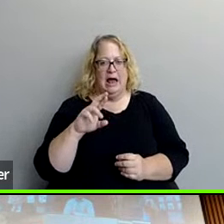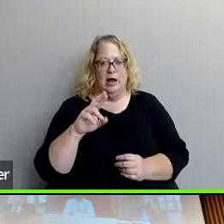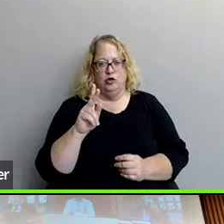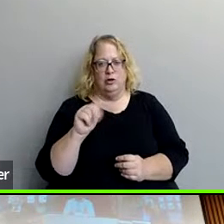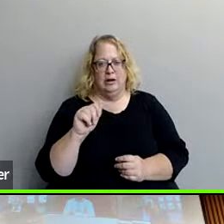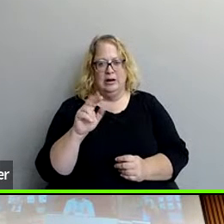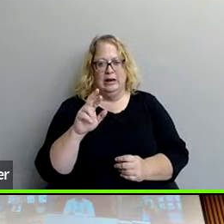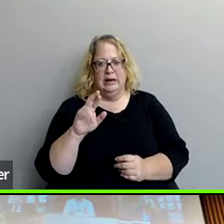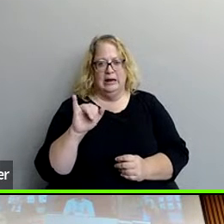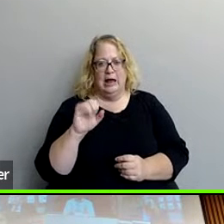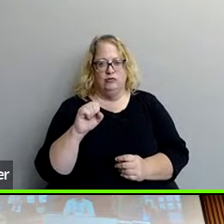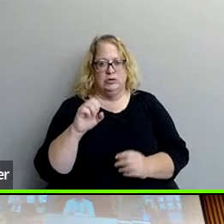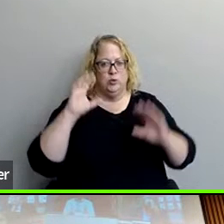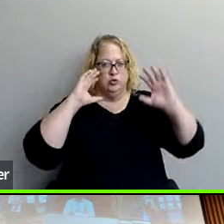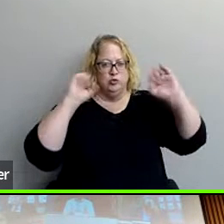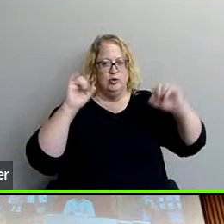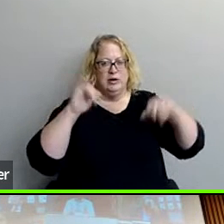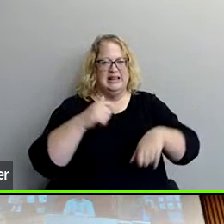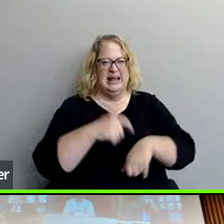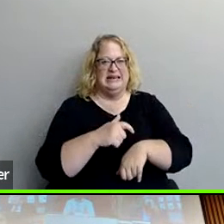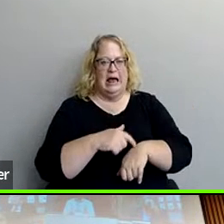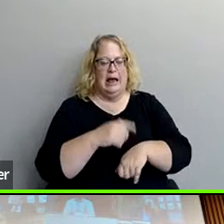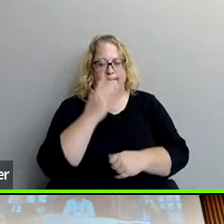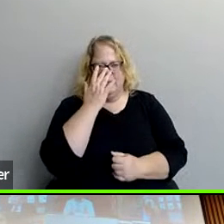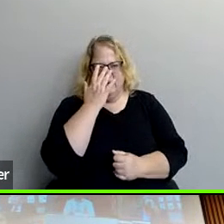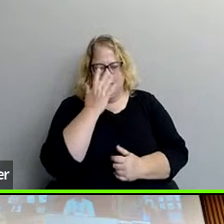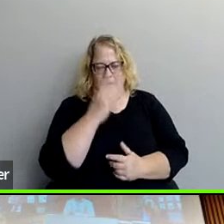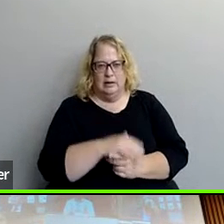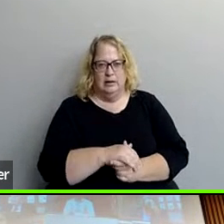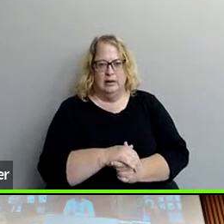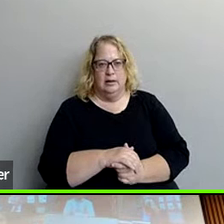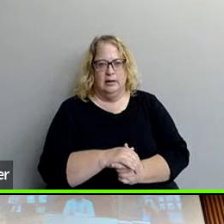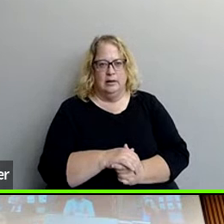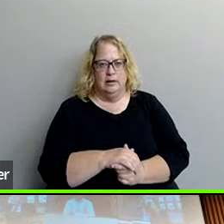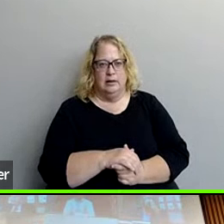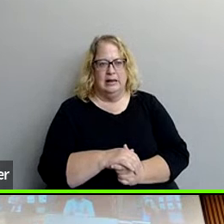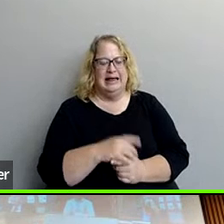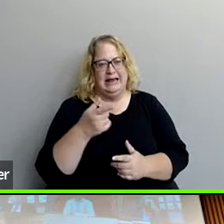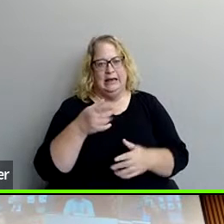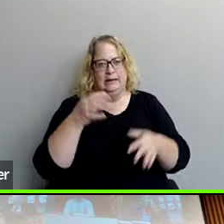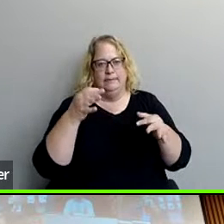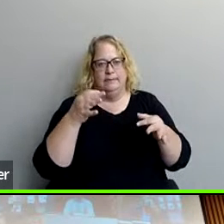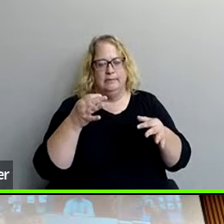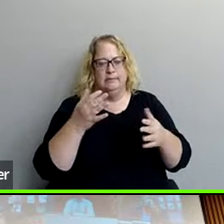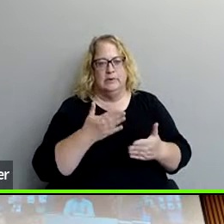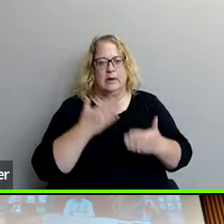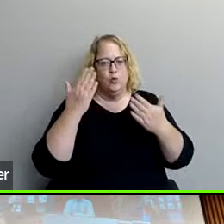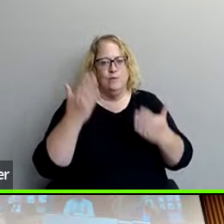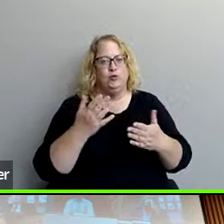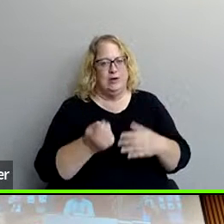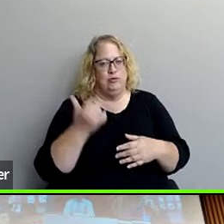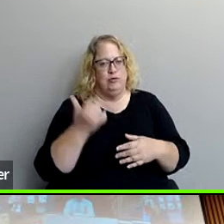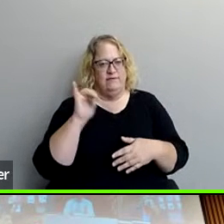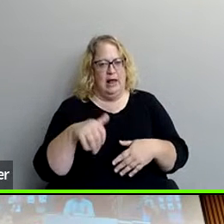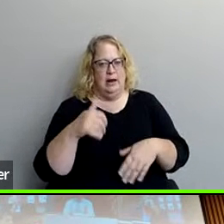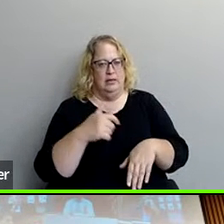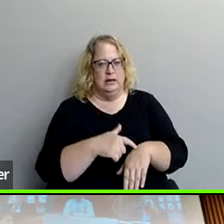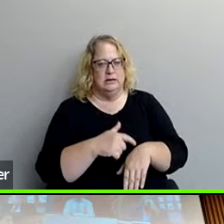was the superintendent at that time. He had moved to get rid of that at that time. I